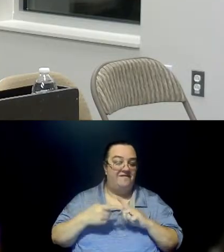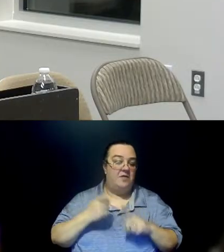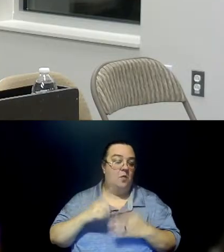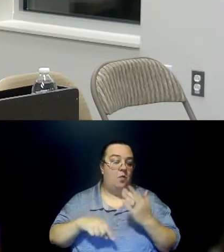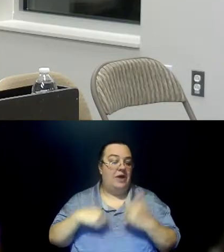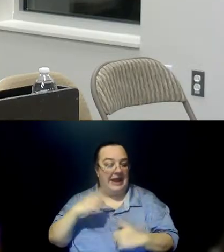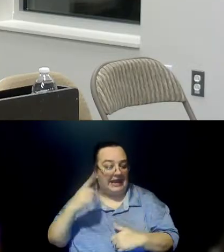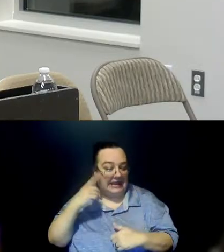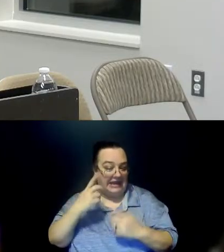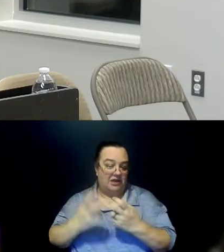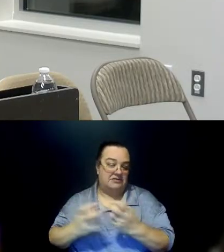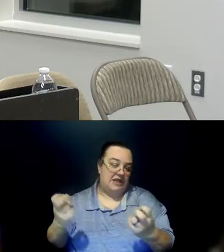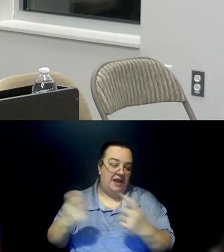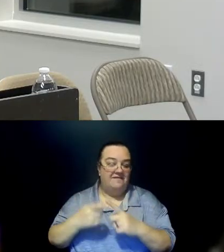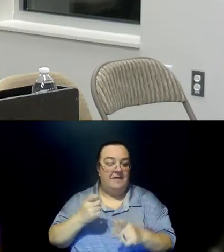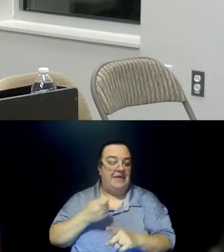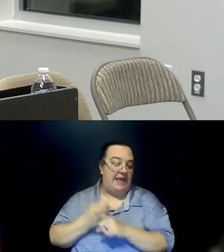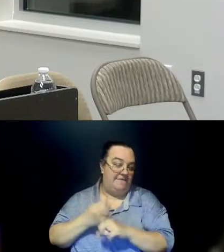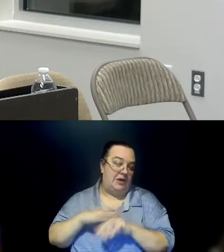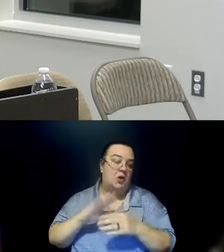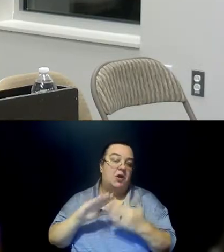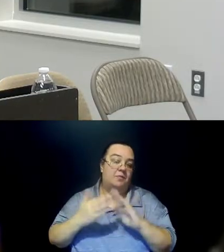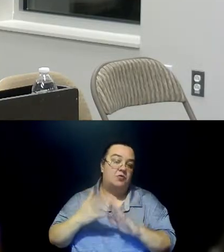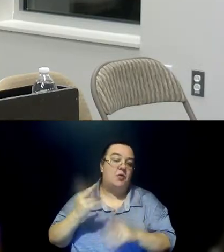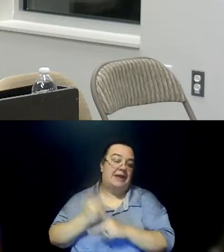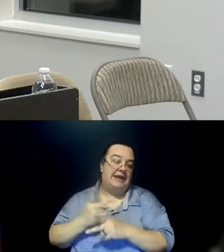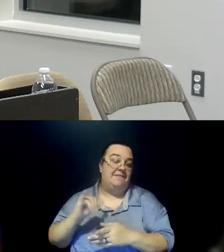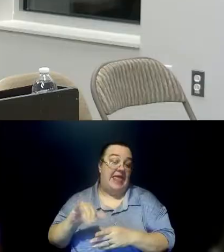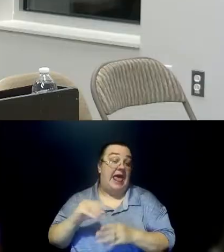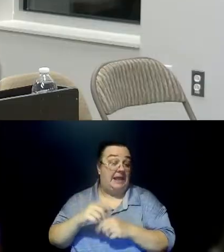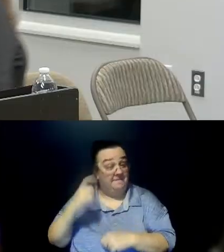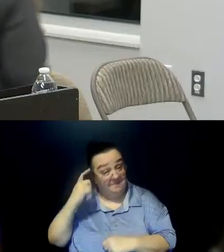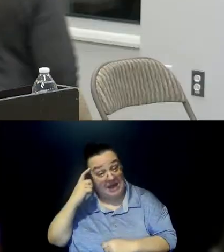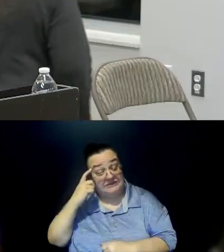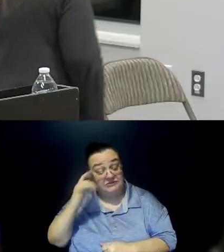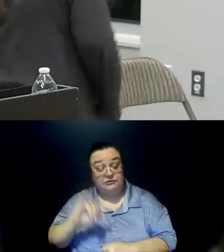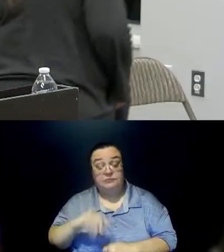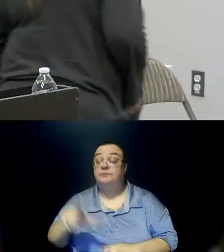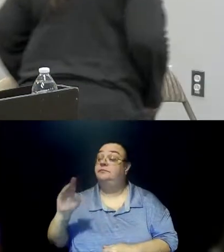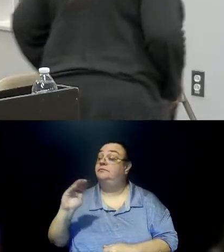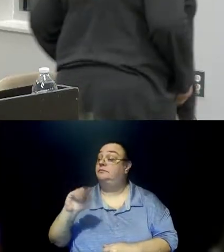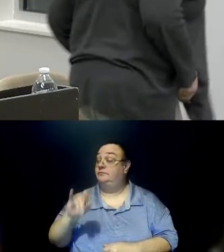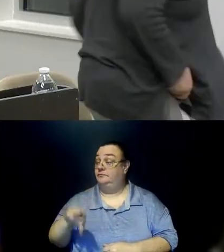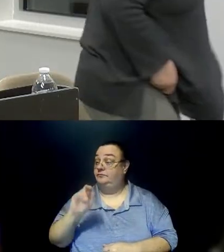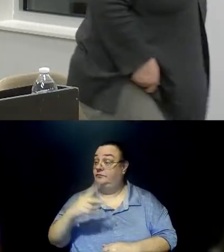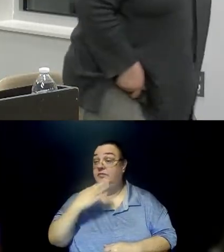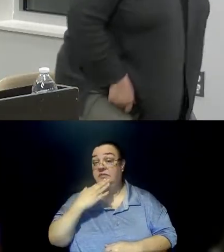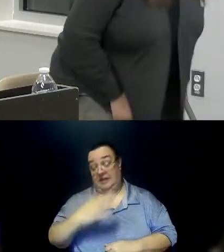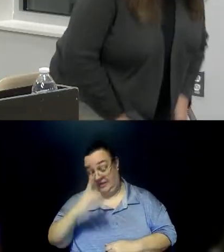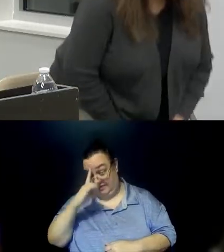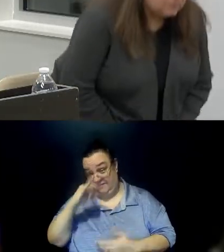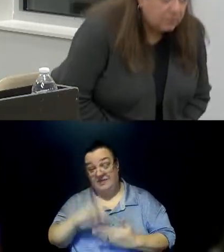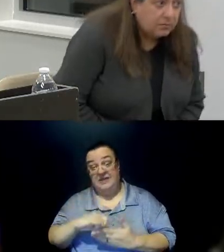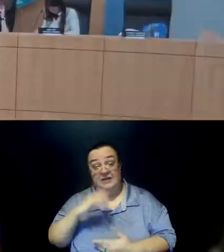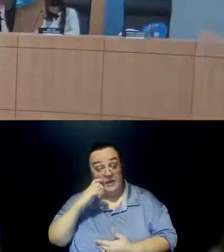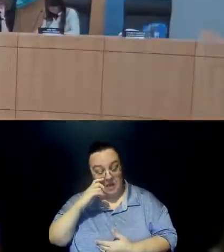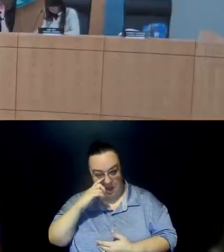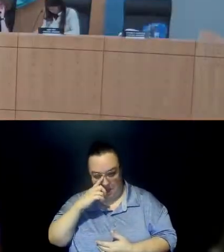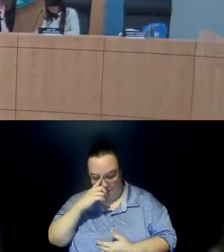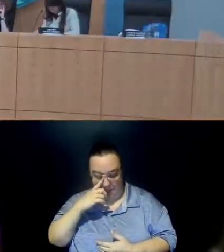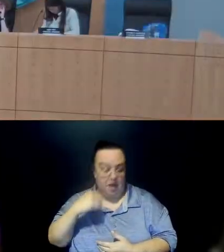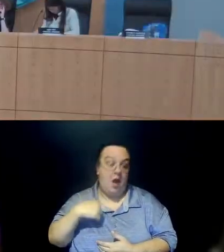on community. So just to keep that in mind. All right, thank you for that. I would love to